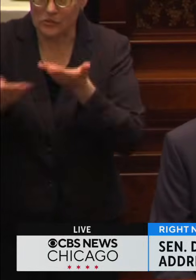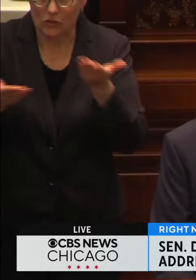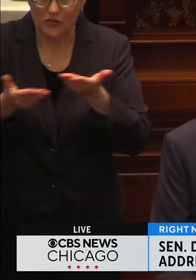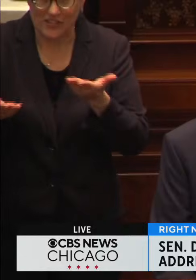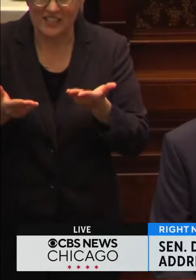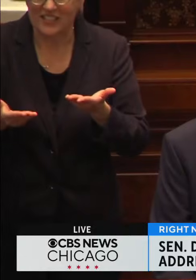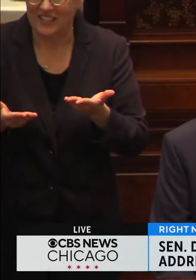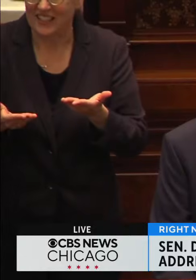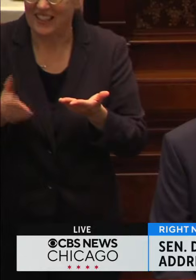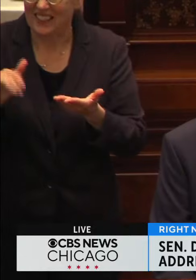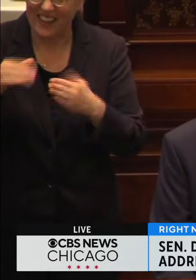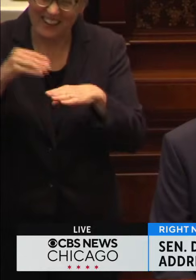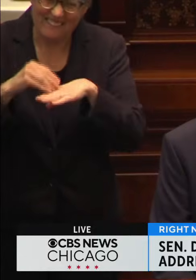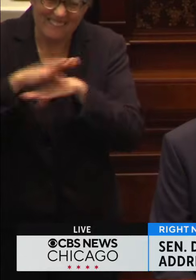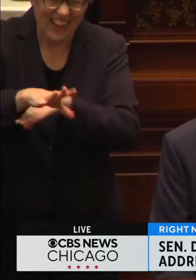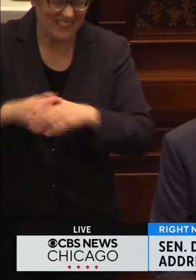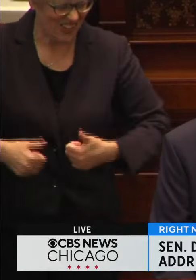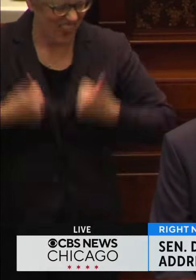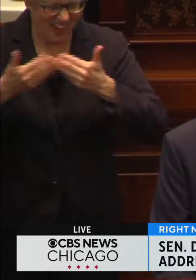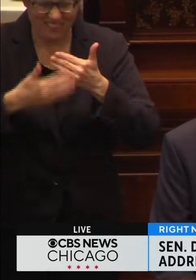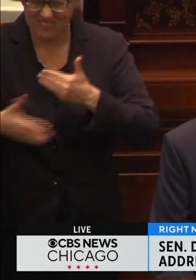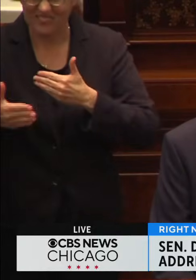so much different than it might have been.